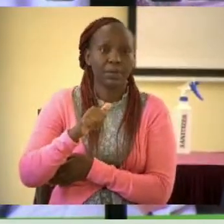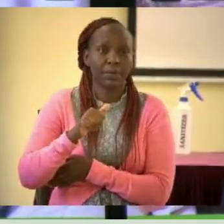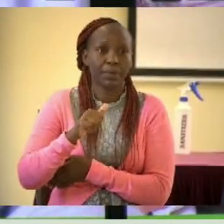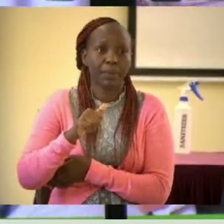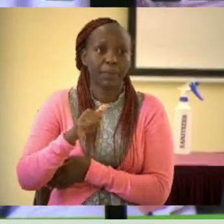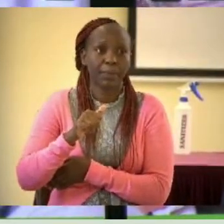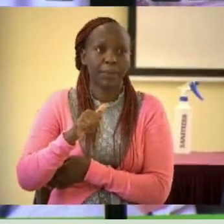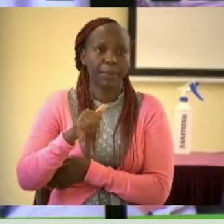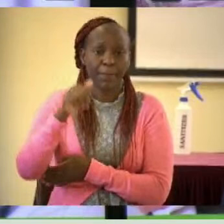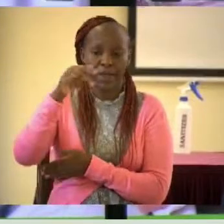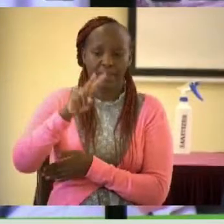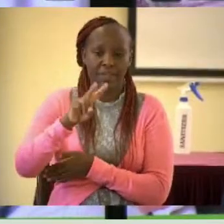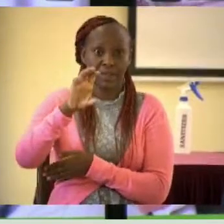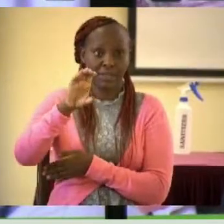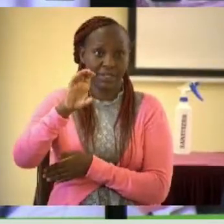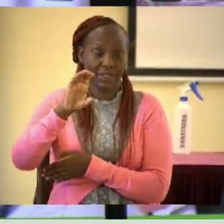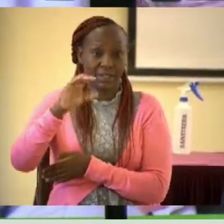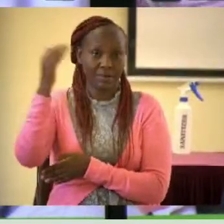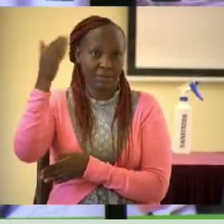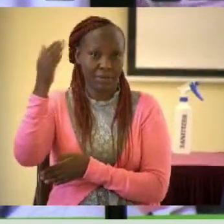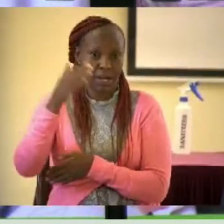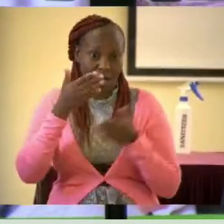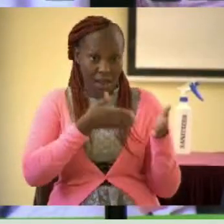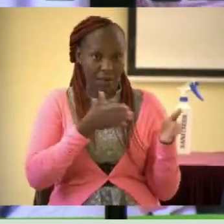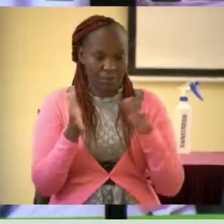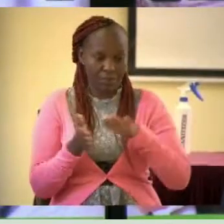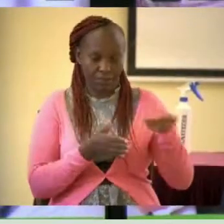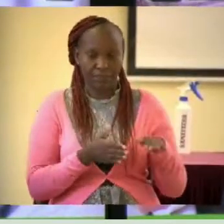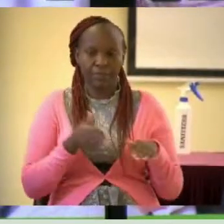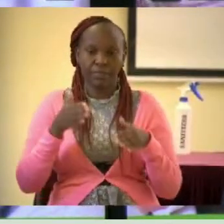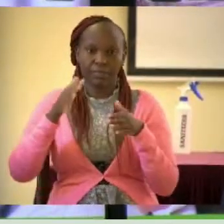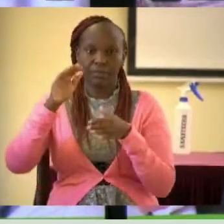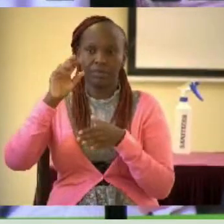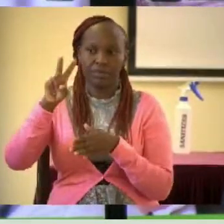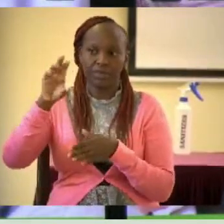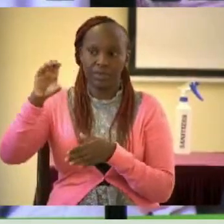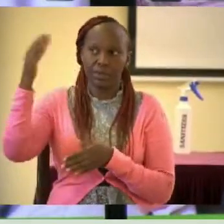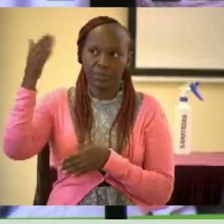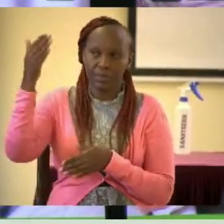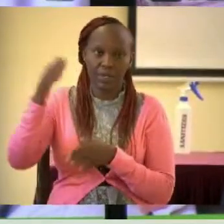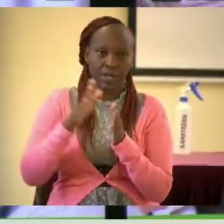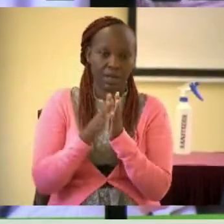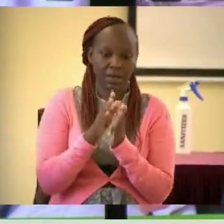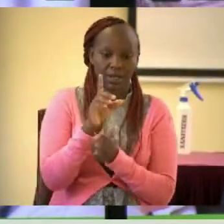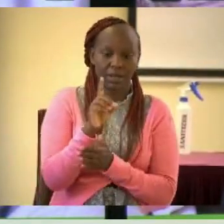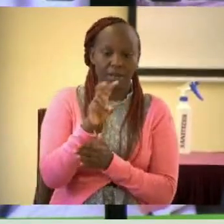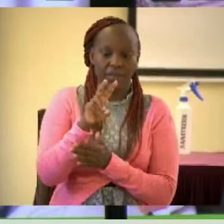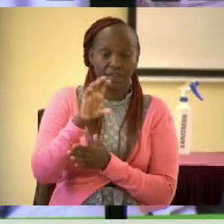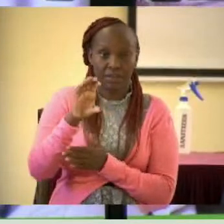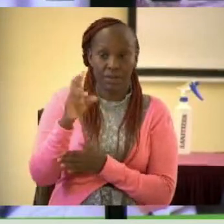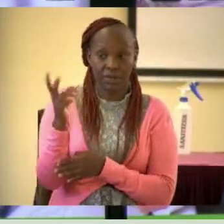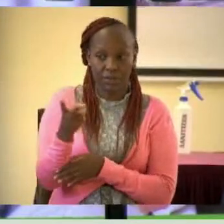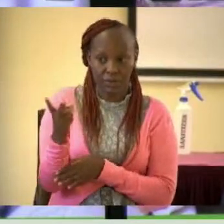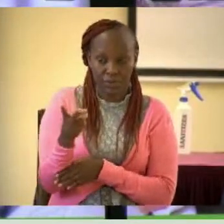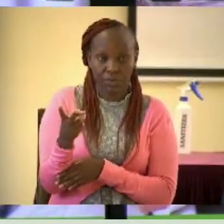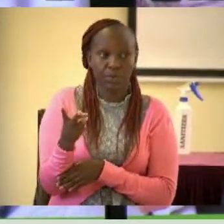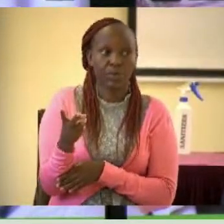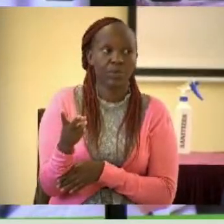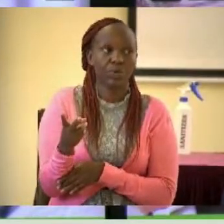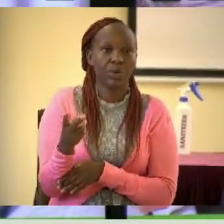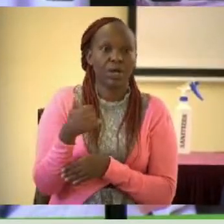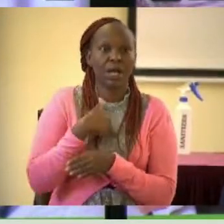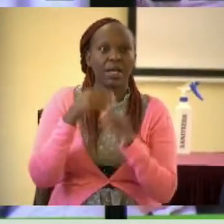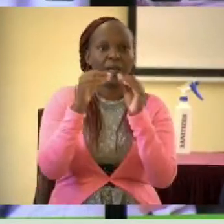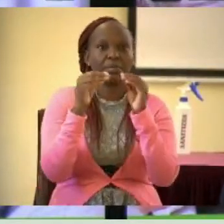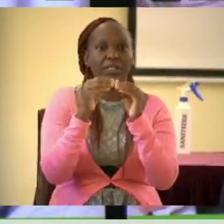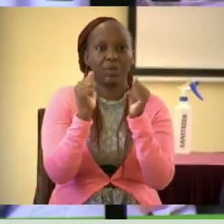Chancellor's speech. The Vice Chancellor and the DVCs happen to have a